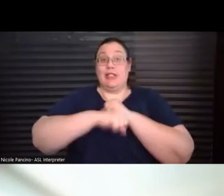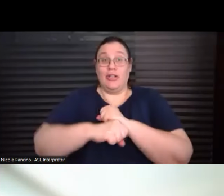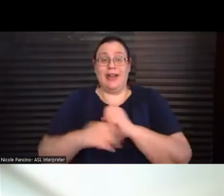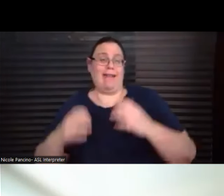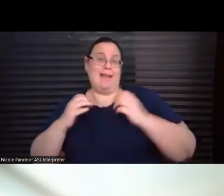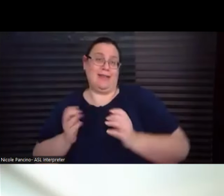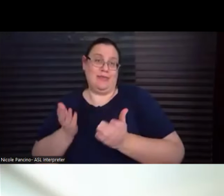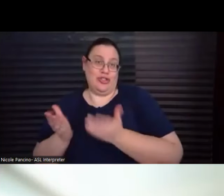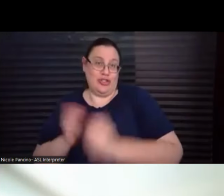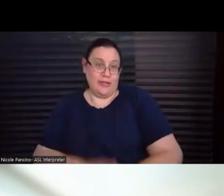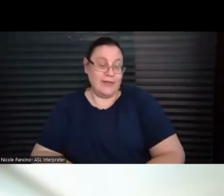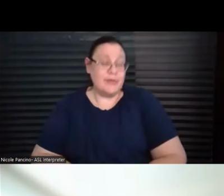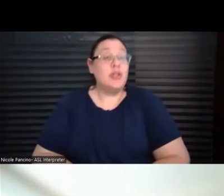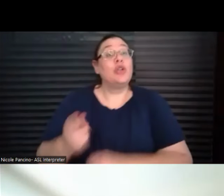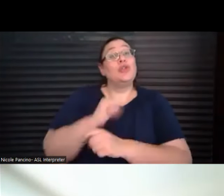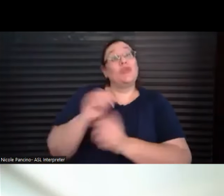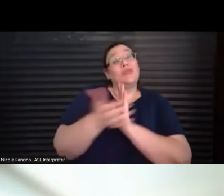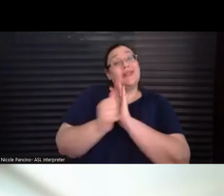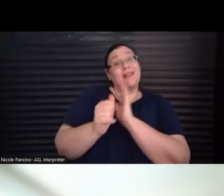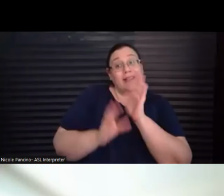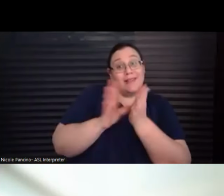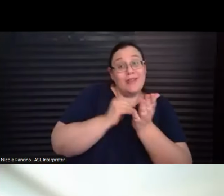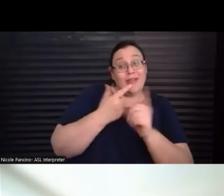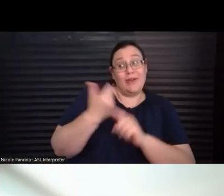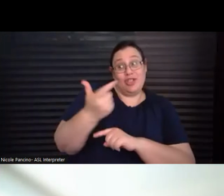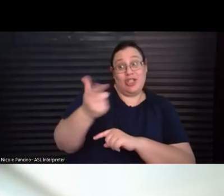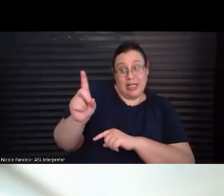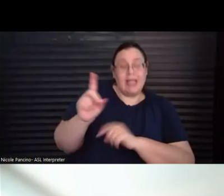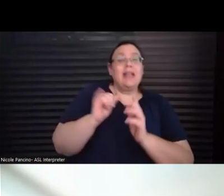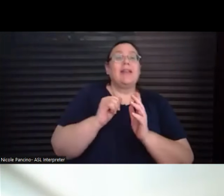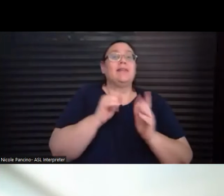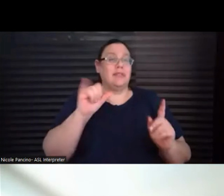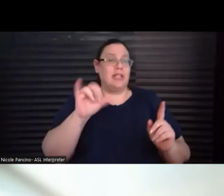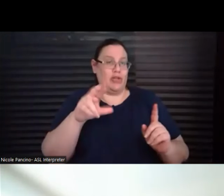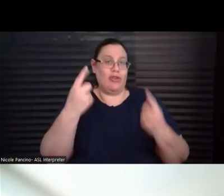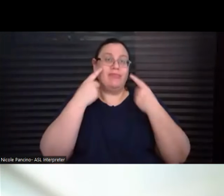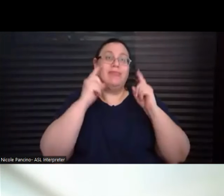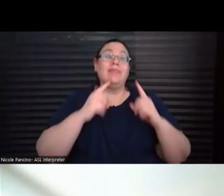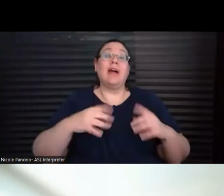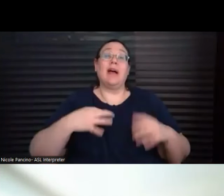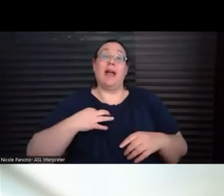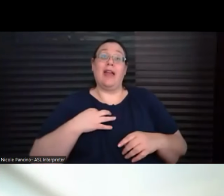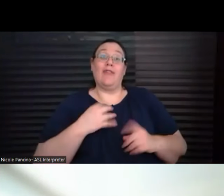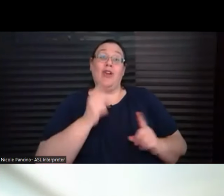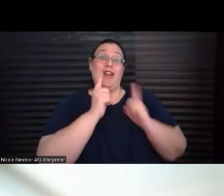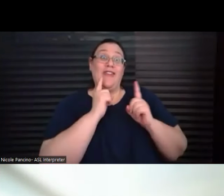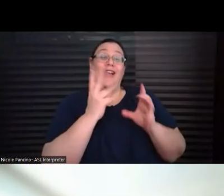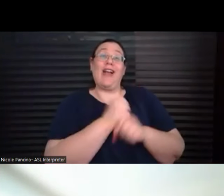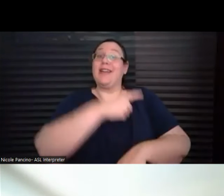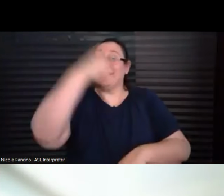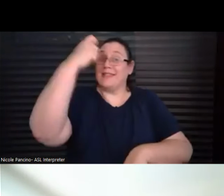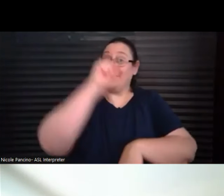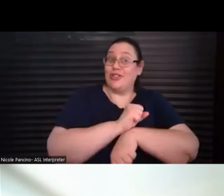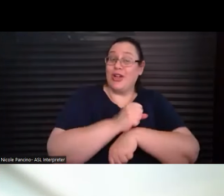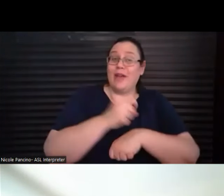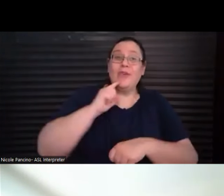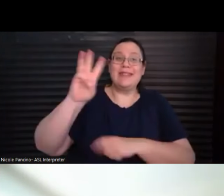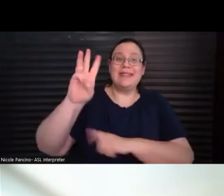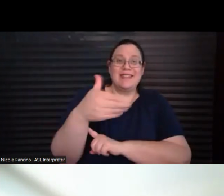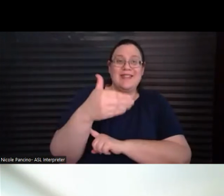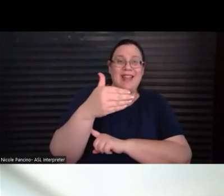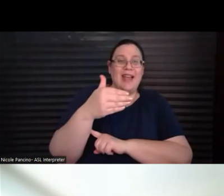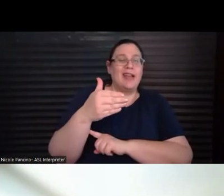in GGD, he successfully applied for, interviewed, and attained a summer job at Six Flags as a ride operator. He is maintaining